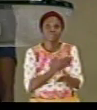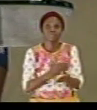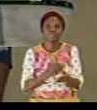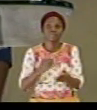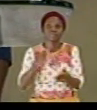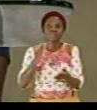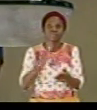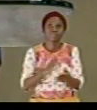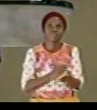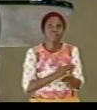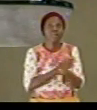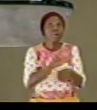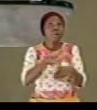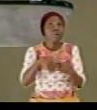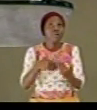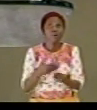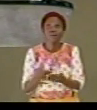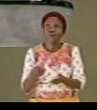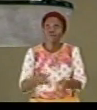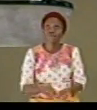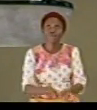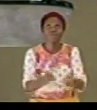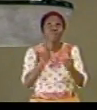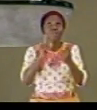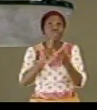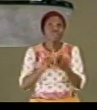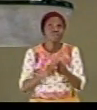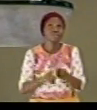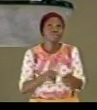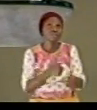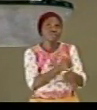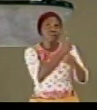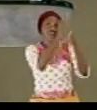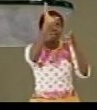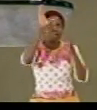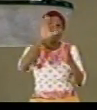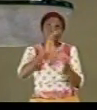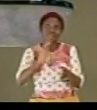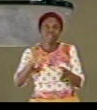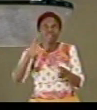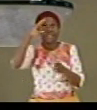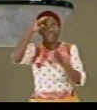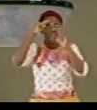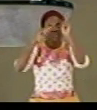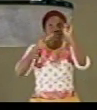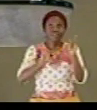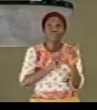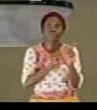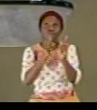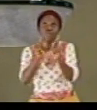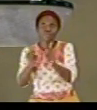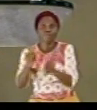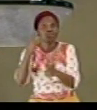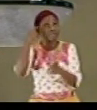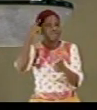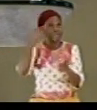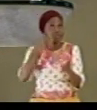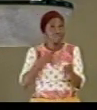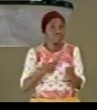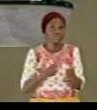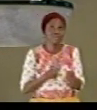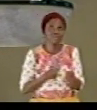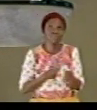On the way to Calvary he went. For me, he went for me, he